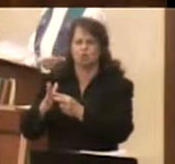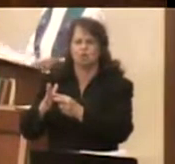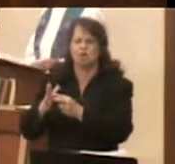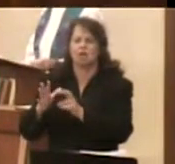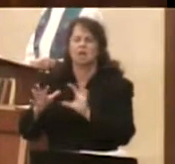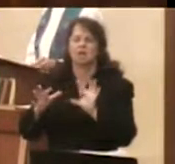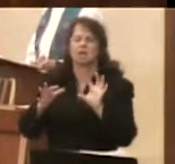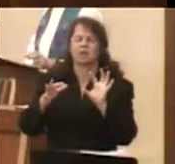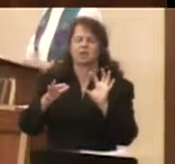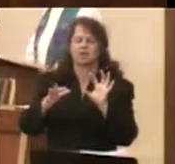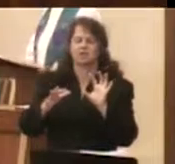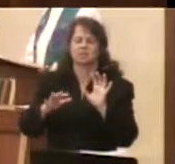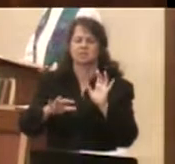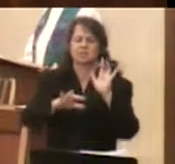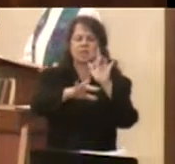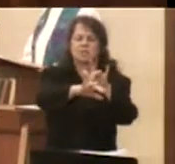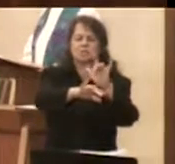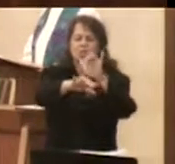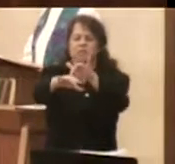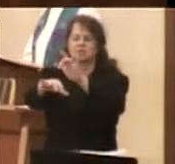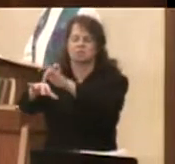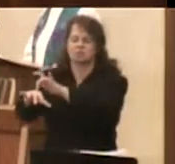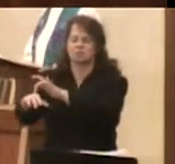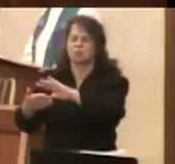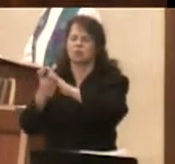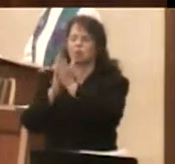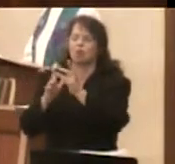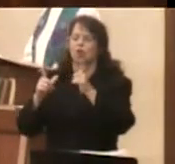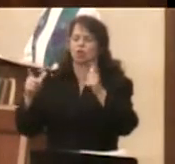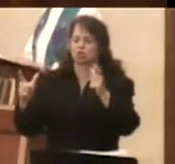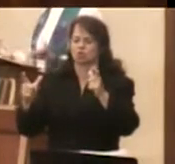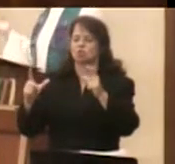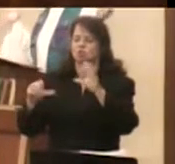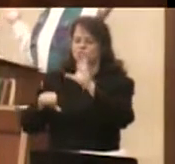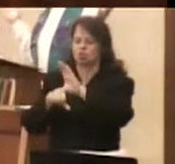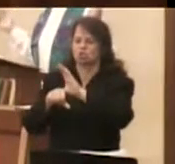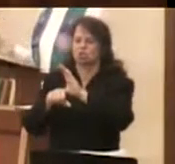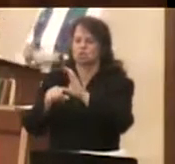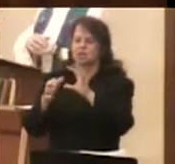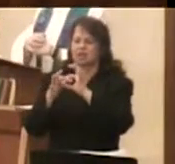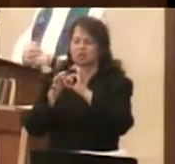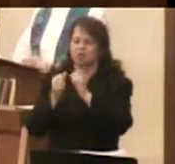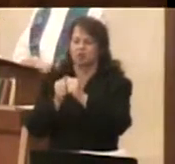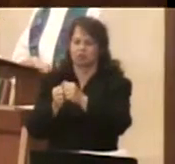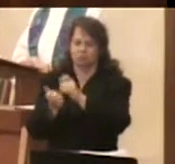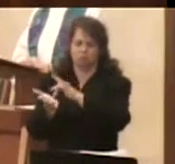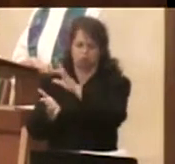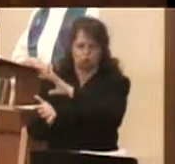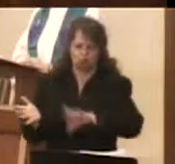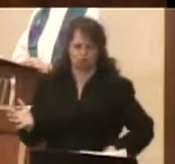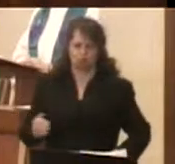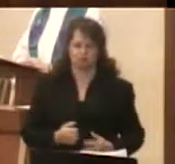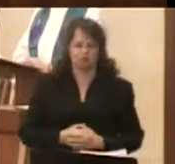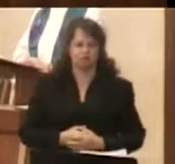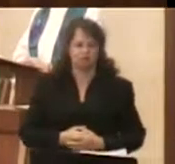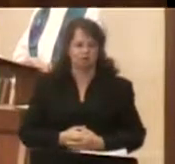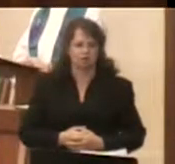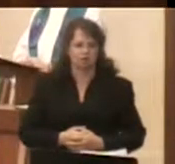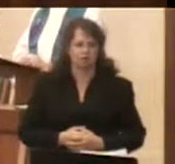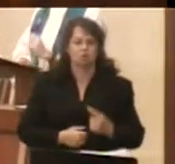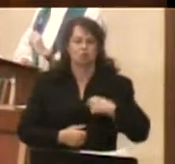and be a part of the larger church of Christ. So why read this Gmail this